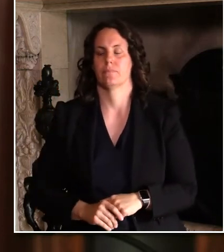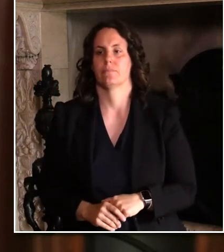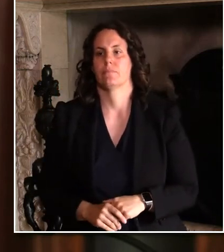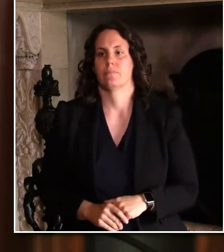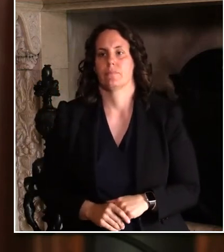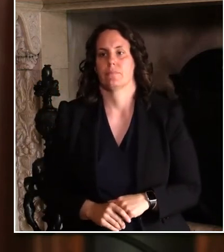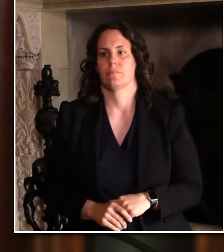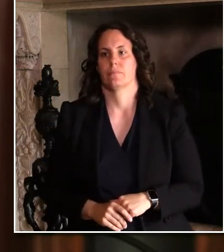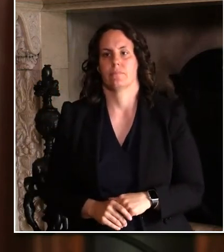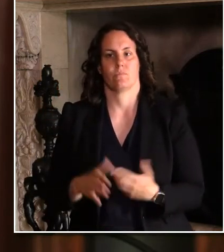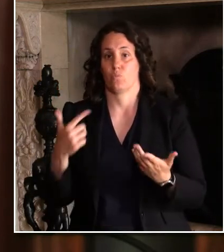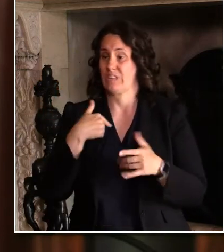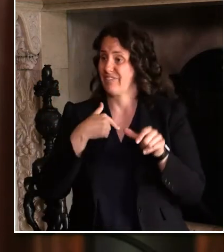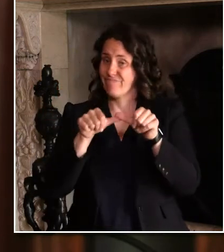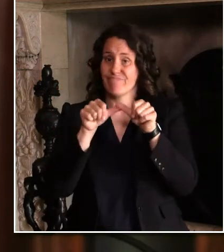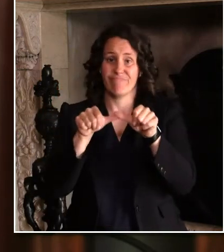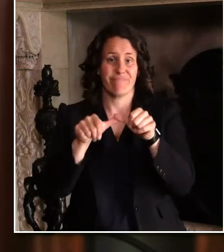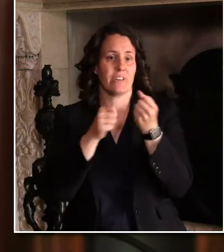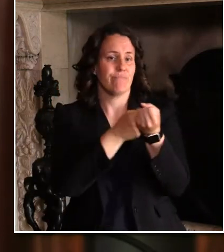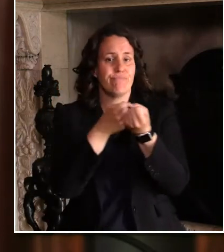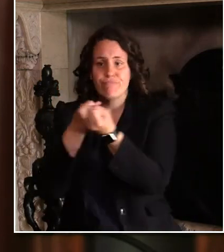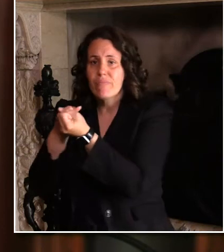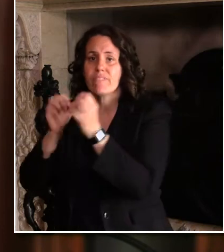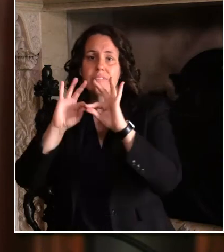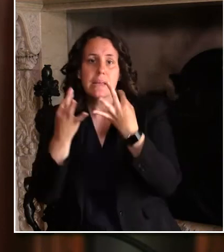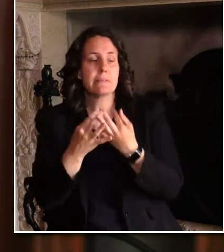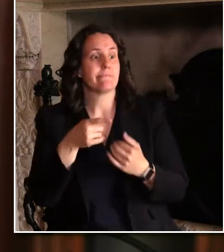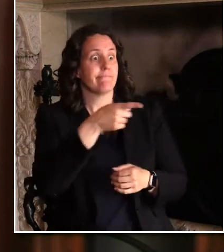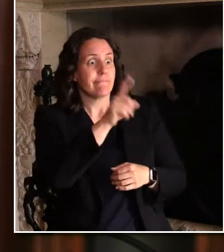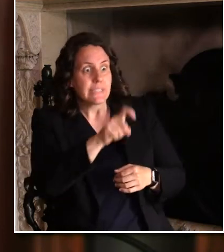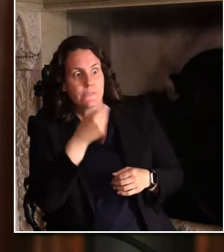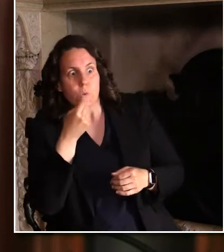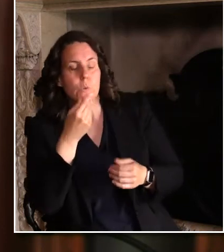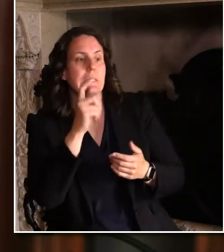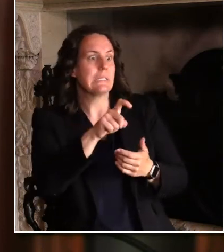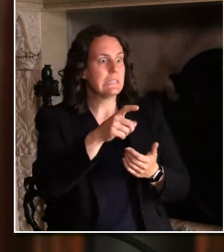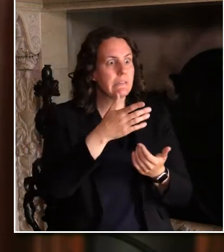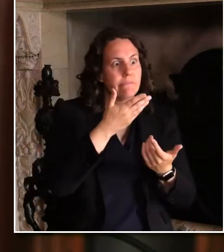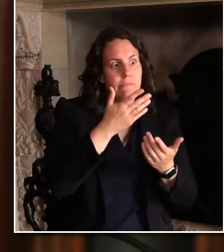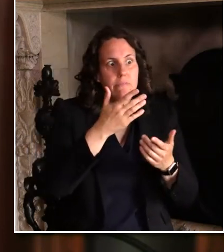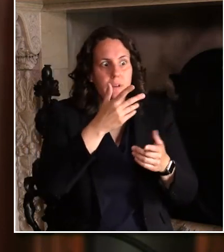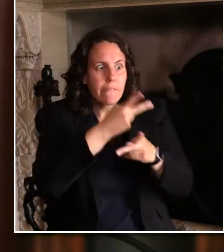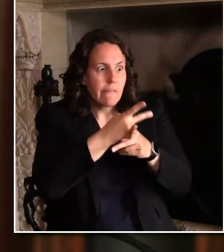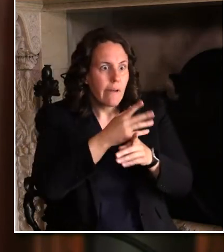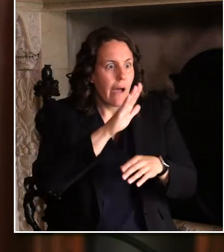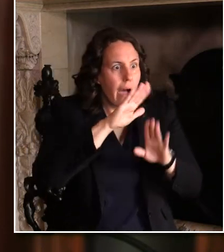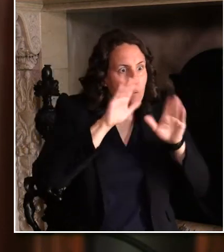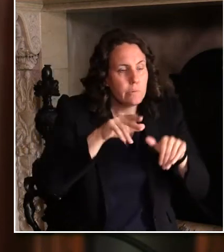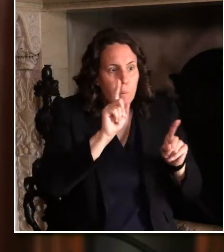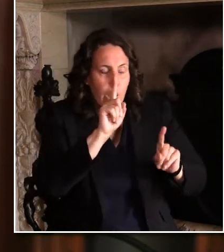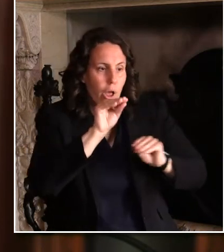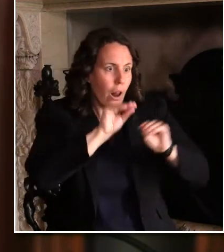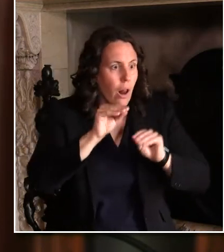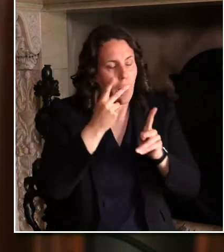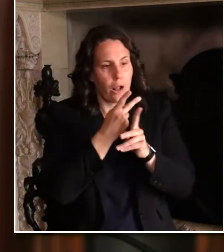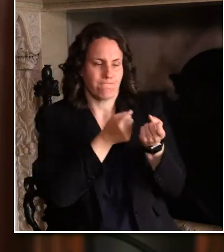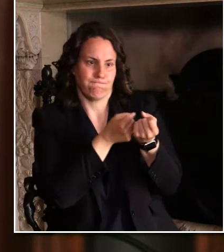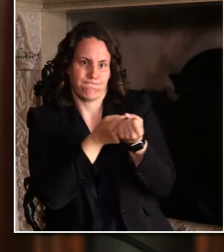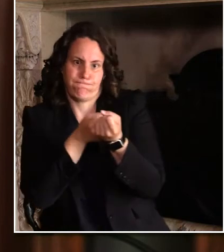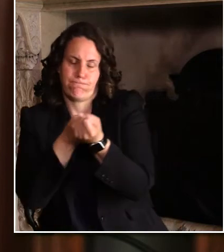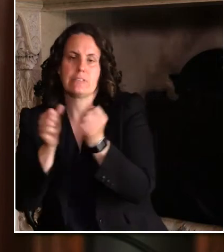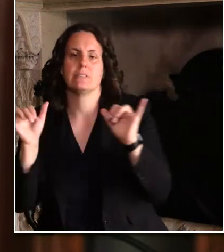who need food share, and those in our long-term, and across the continuum of our long-term care. So all of those programs have